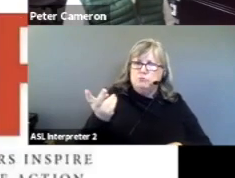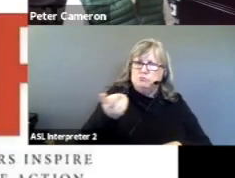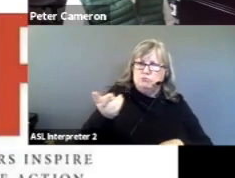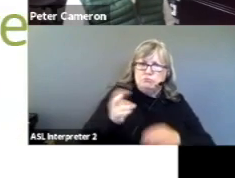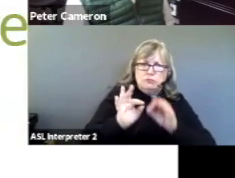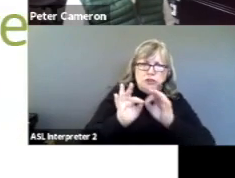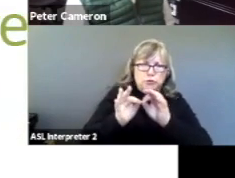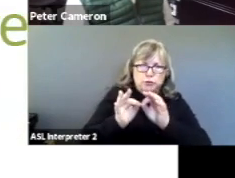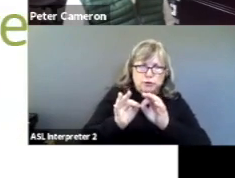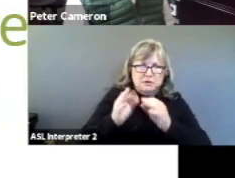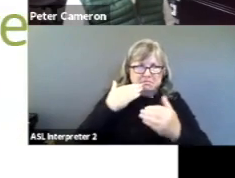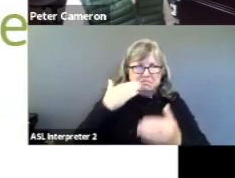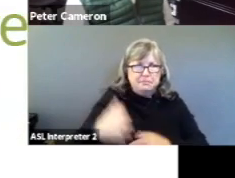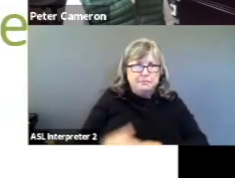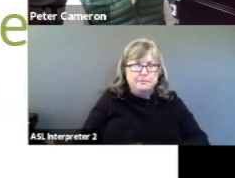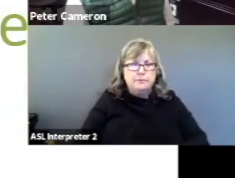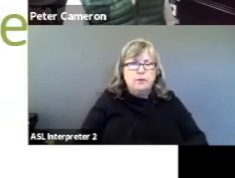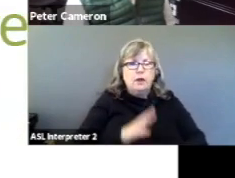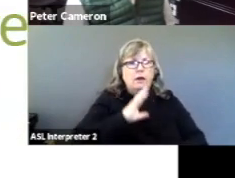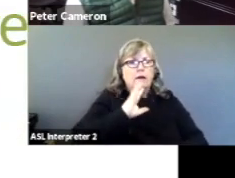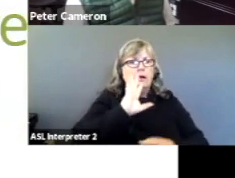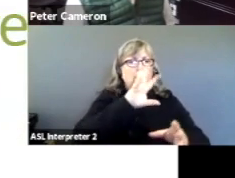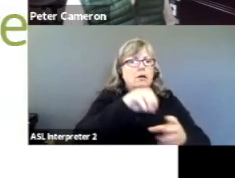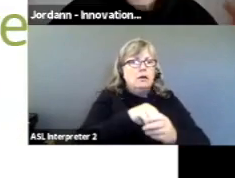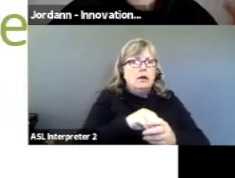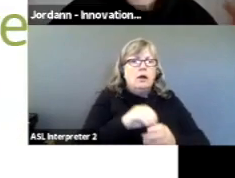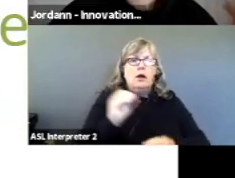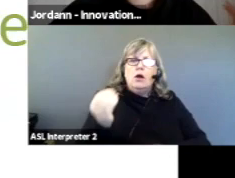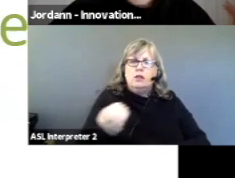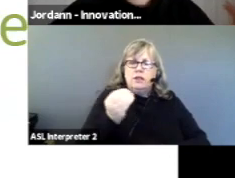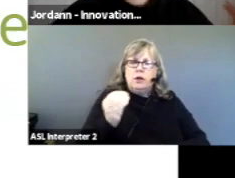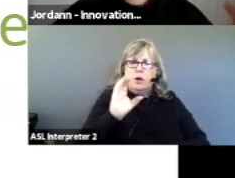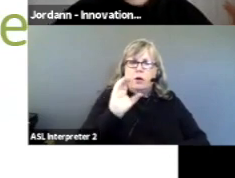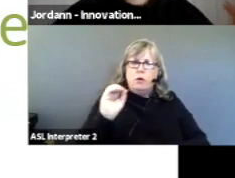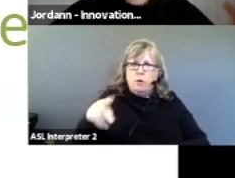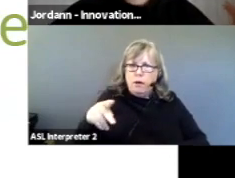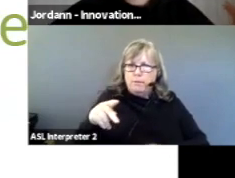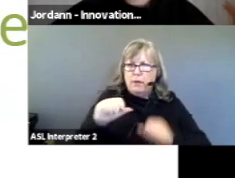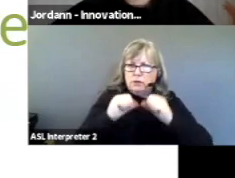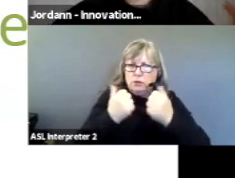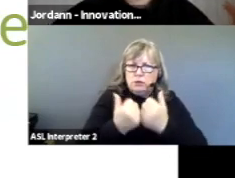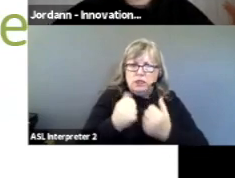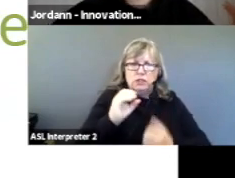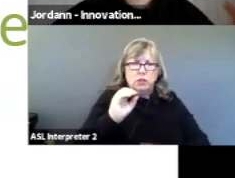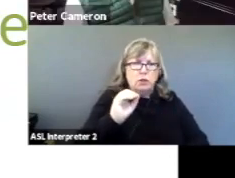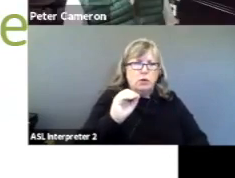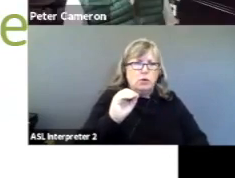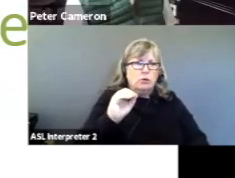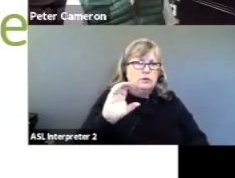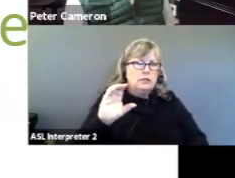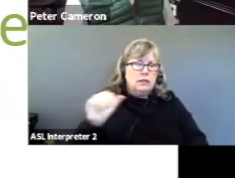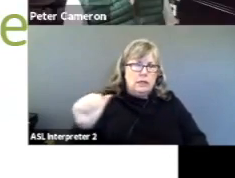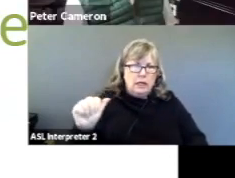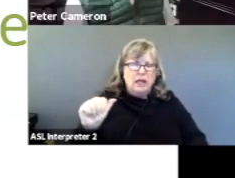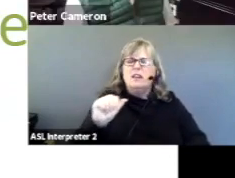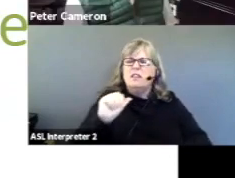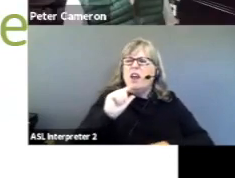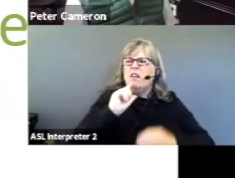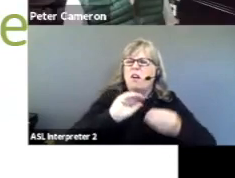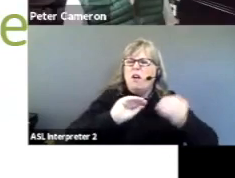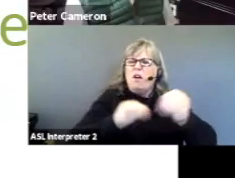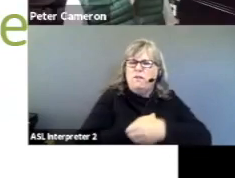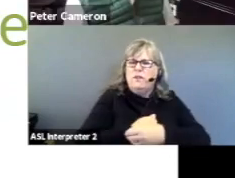I am with the Ontario Cooperative Association, and we're based in Guelph, and we are the voice